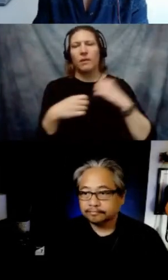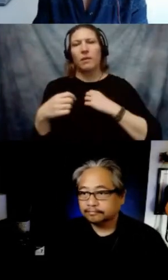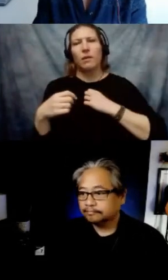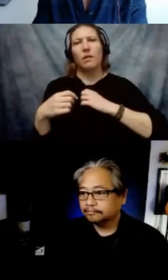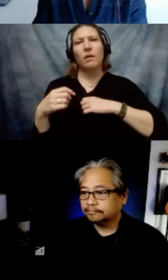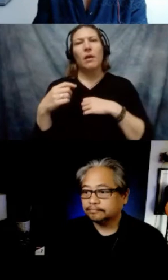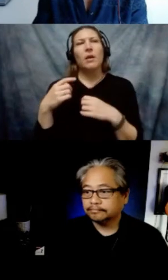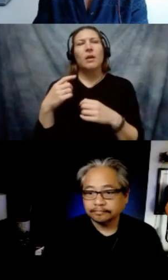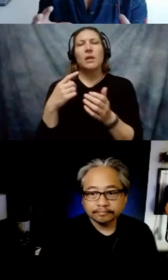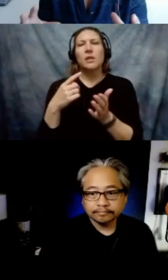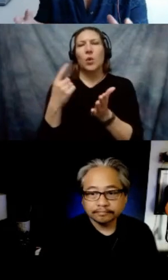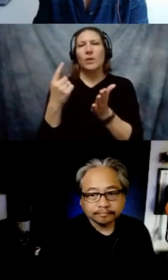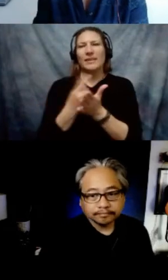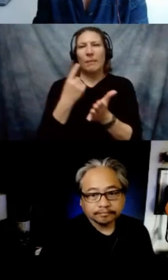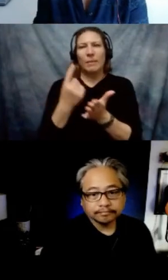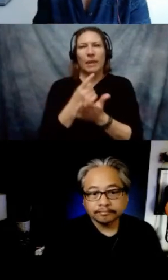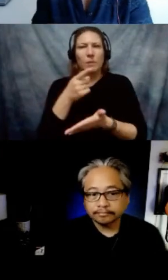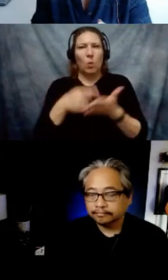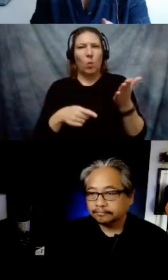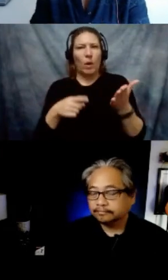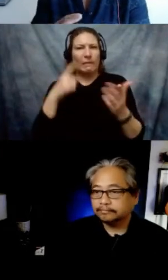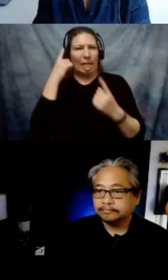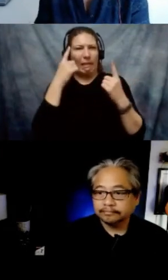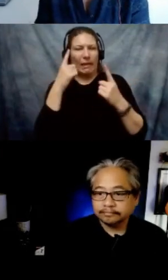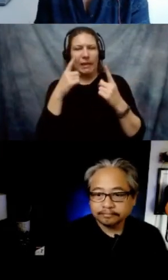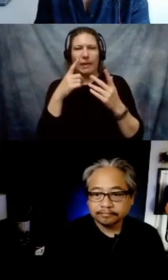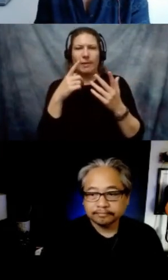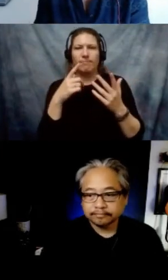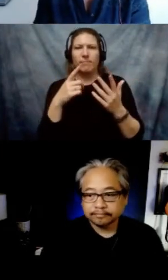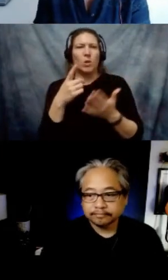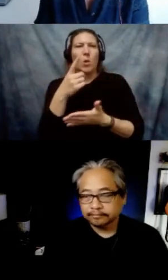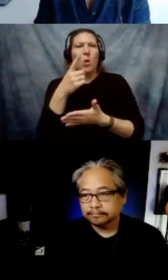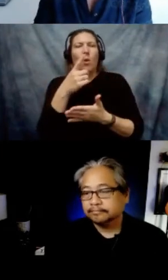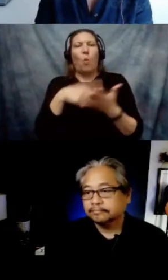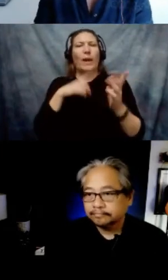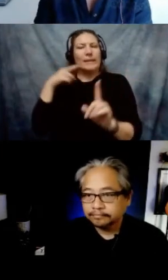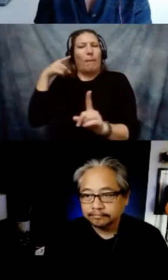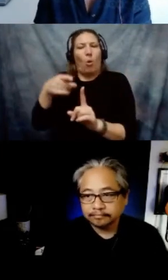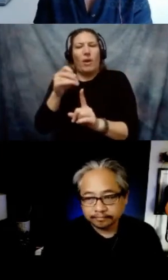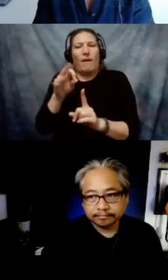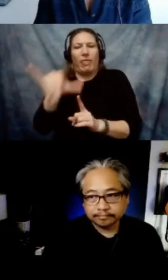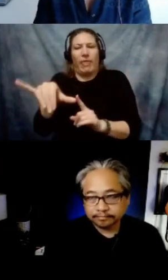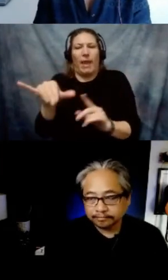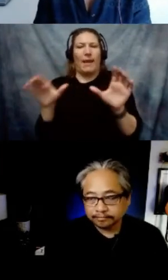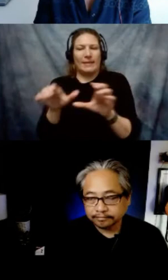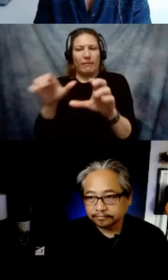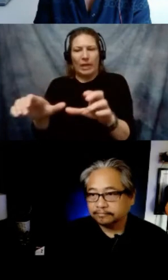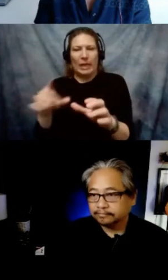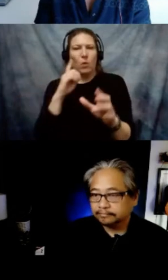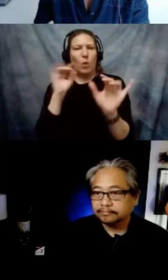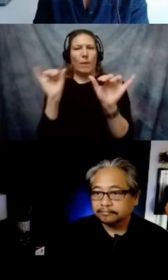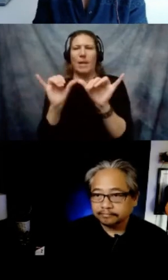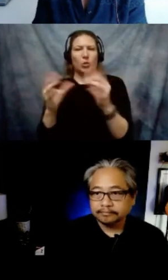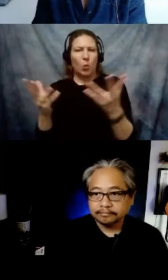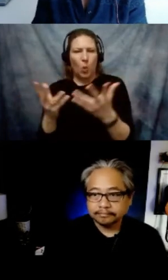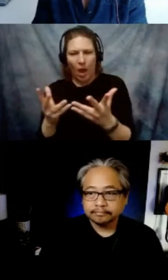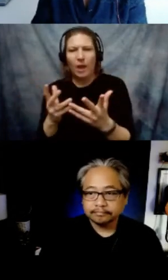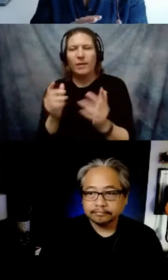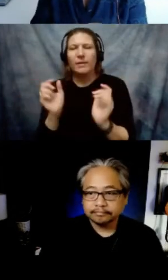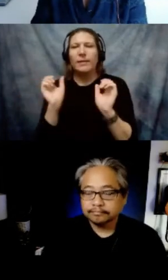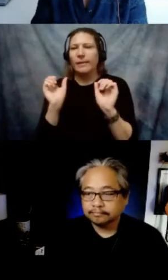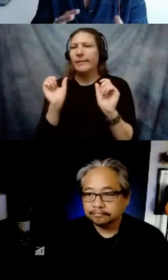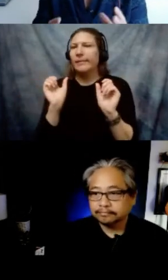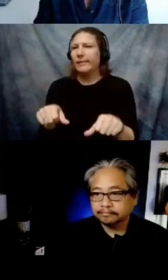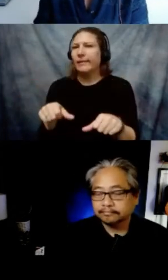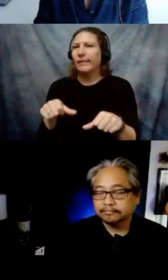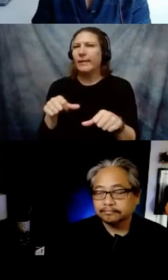for everybody in a simple multiple choice question. So sometimes it really depends on what you're trying to do with what the reason